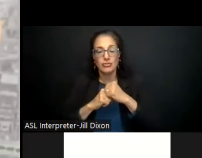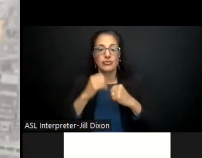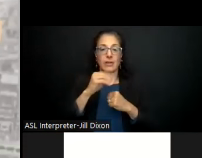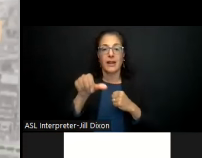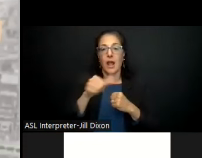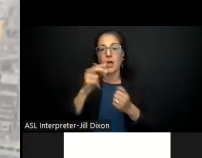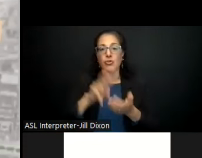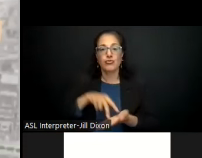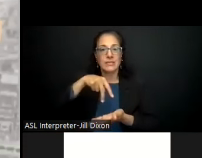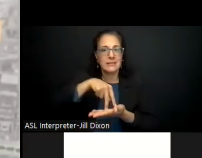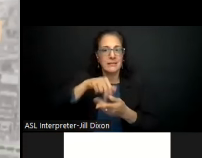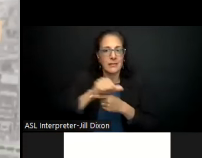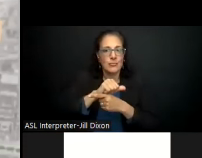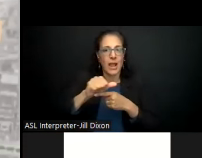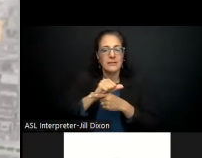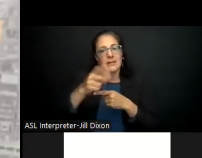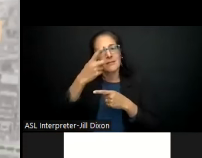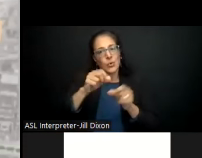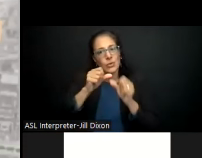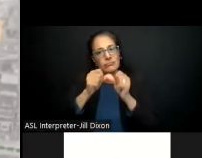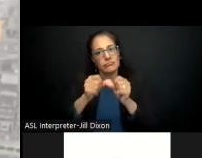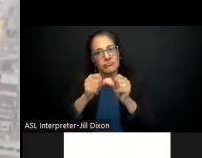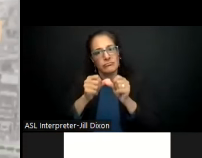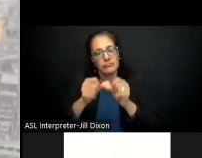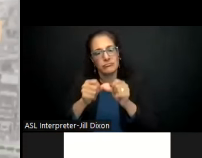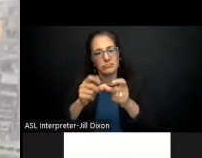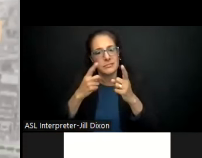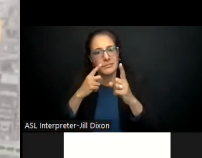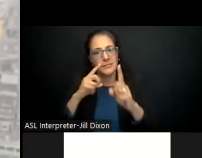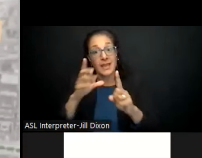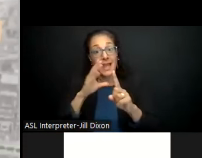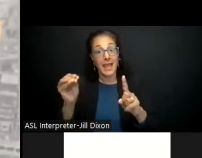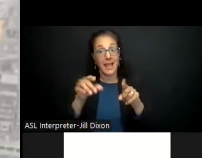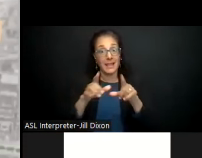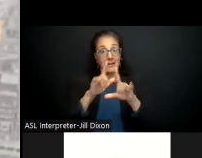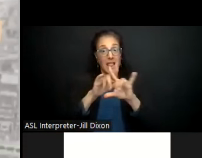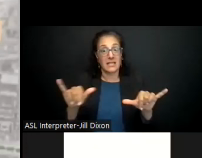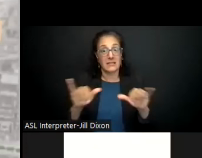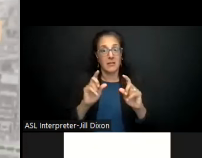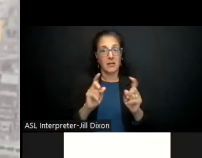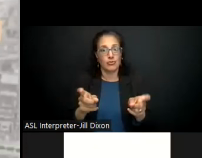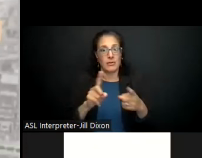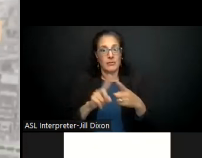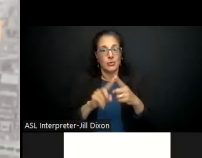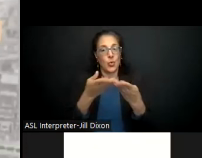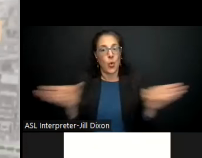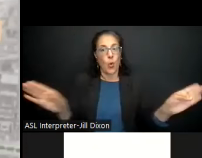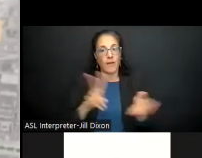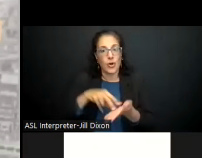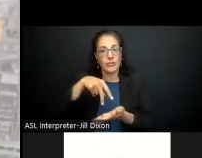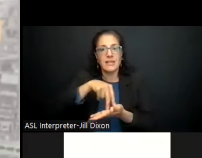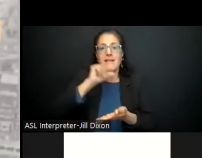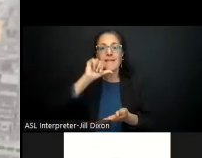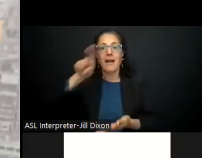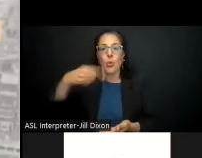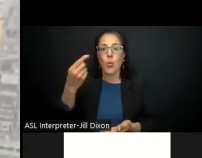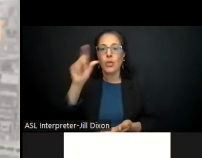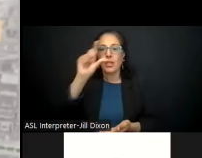has a longer shelf life and actually contributes to the overall resilience, not just coastal of the